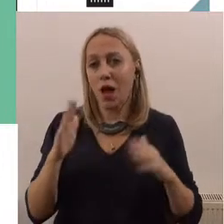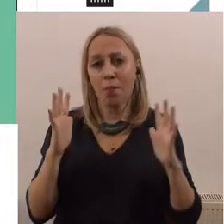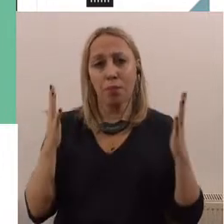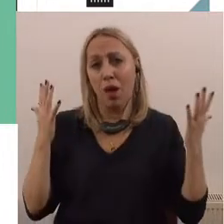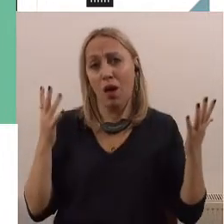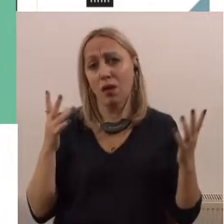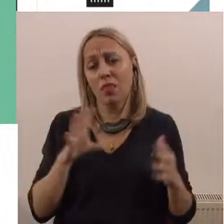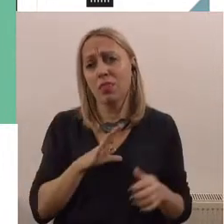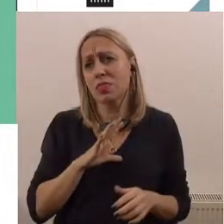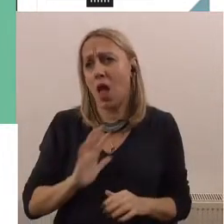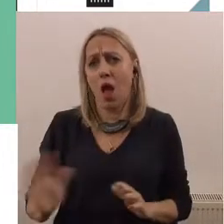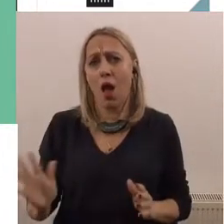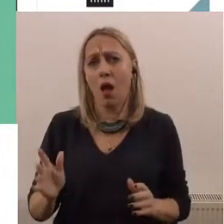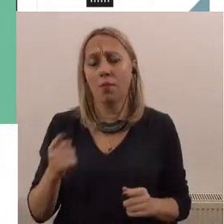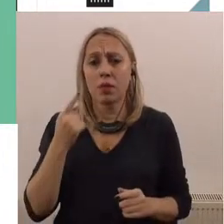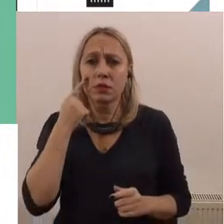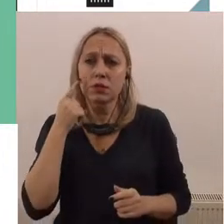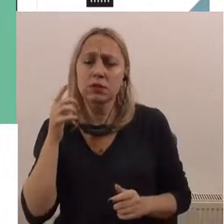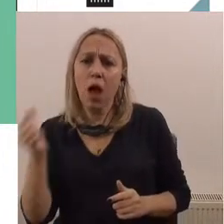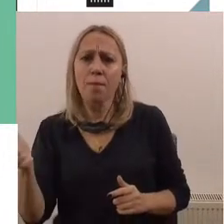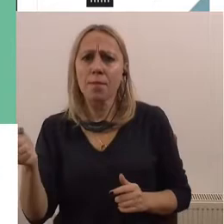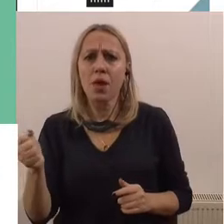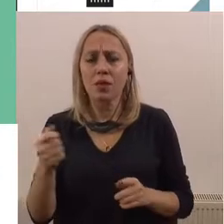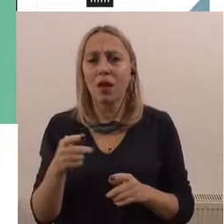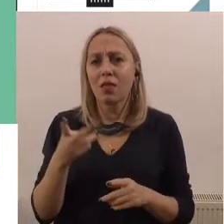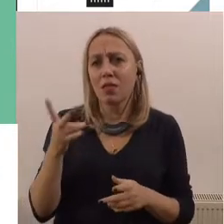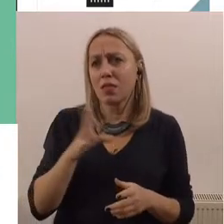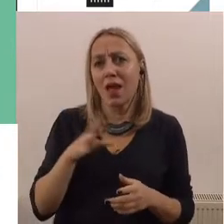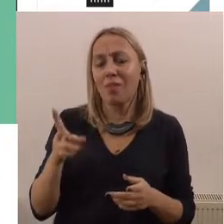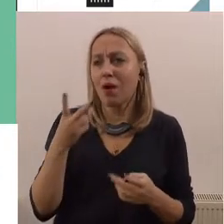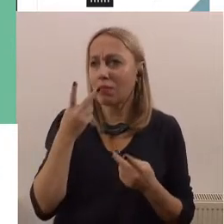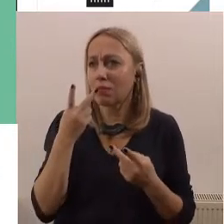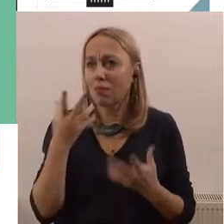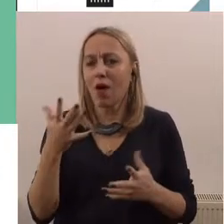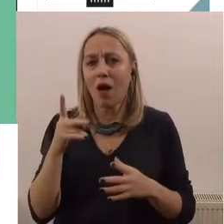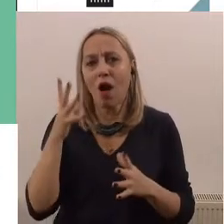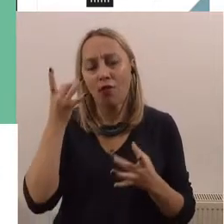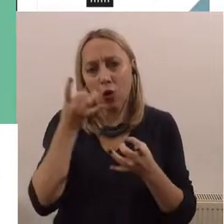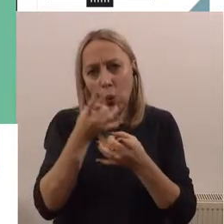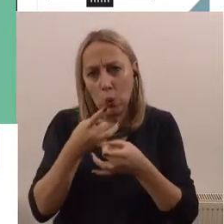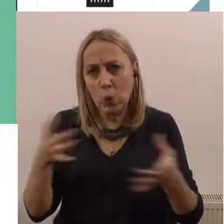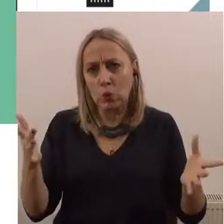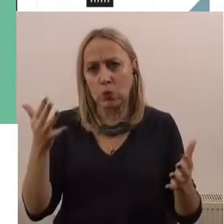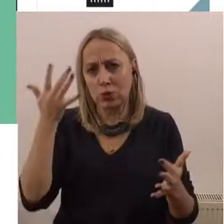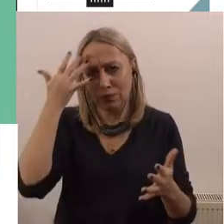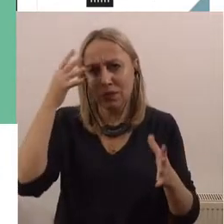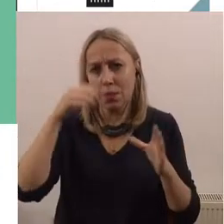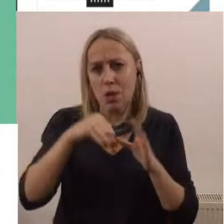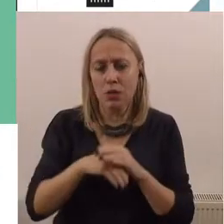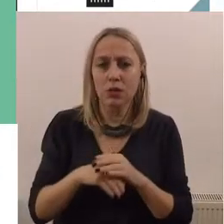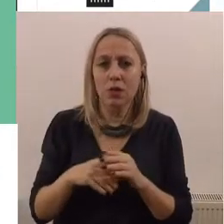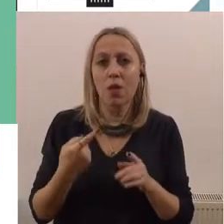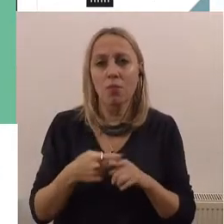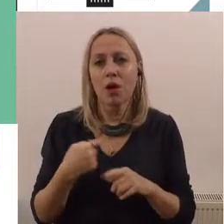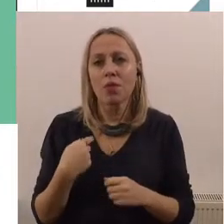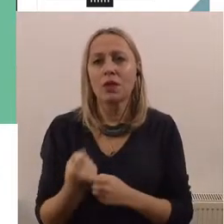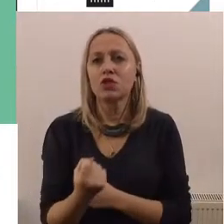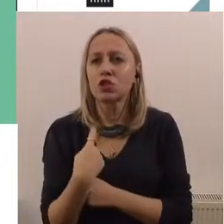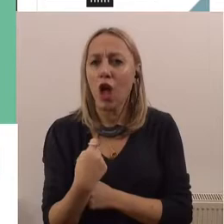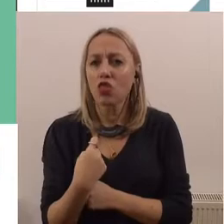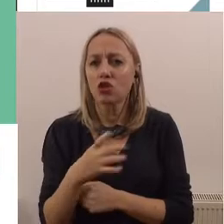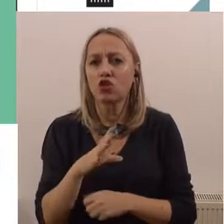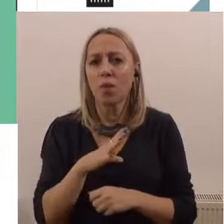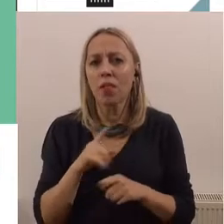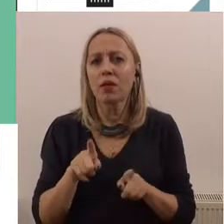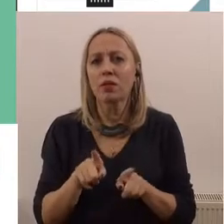visible. So first attempt was to create a totally different communication road,